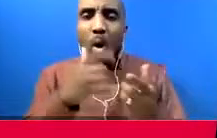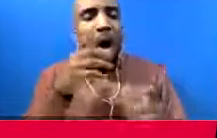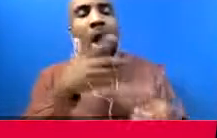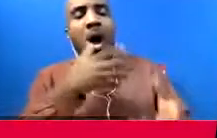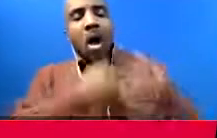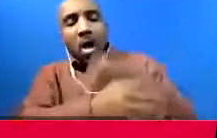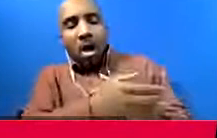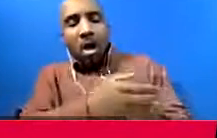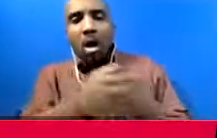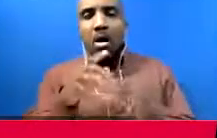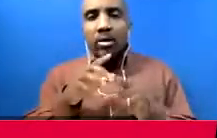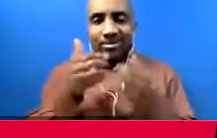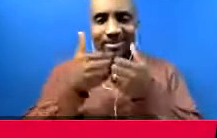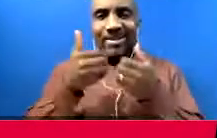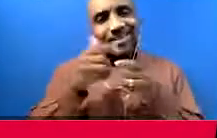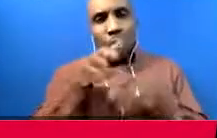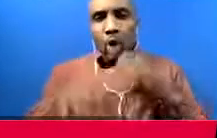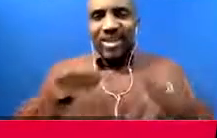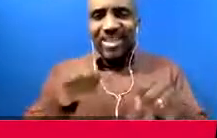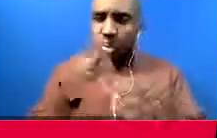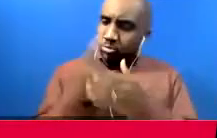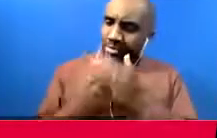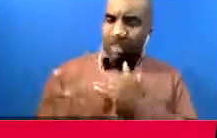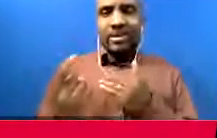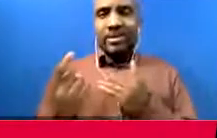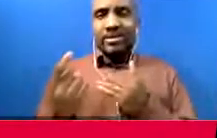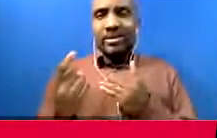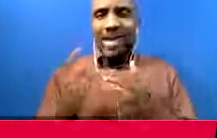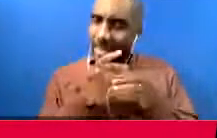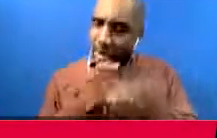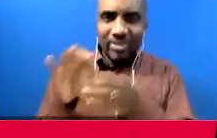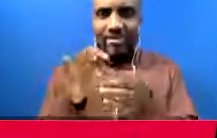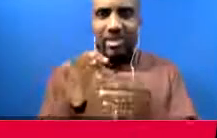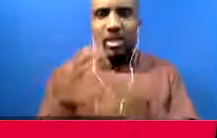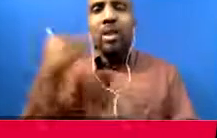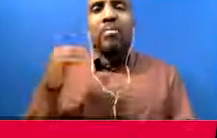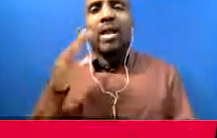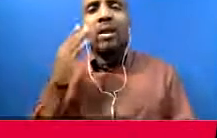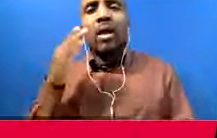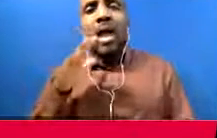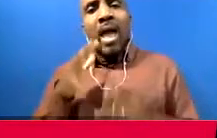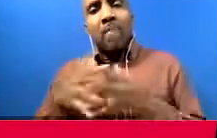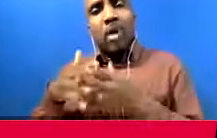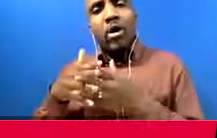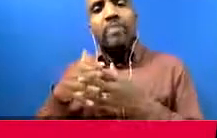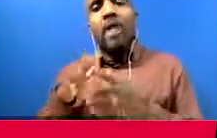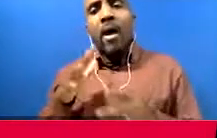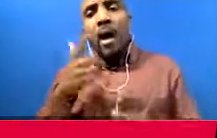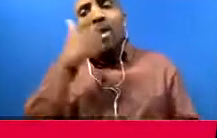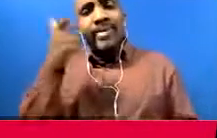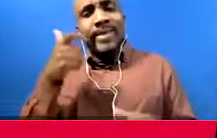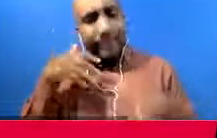and international solidarity. And they placed our struggle as Black Americans in that context as well. So it became easy to view